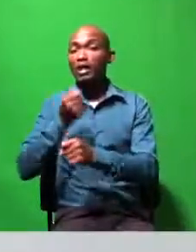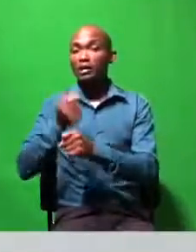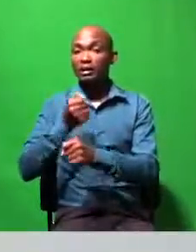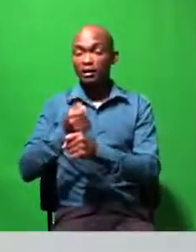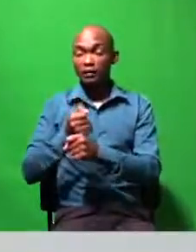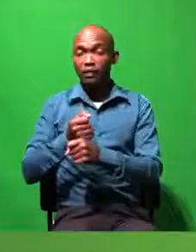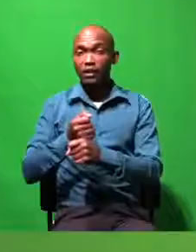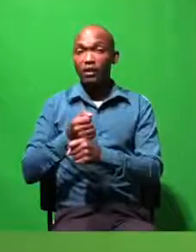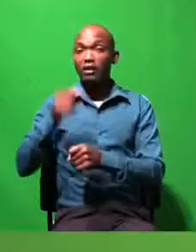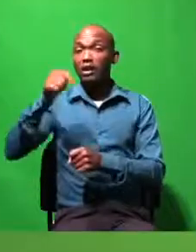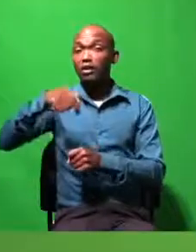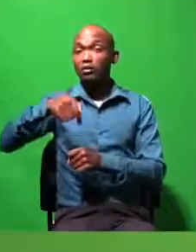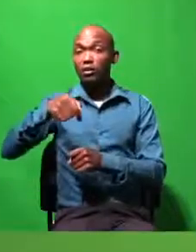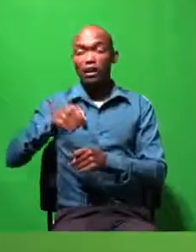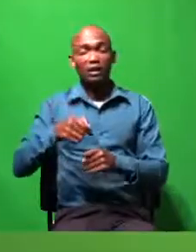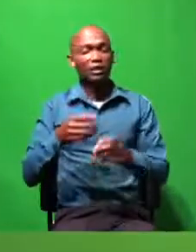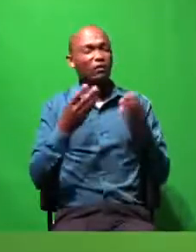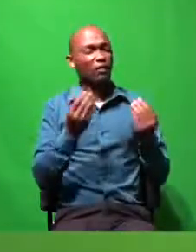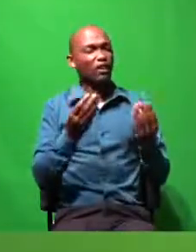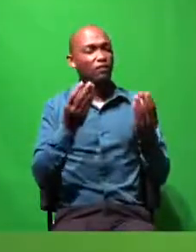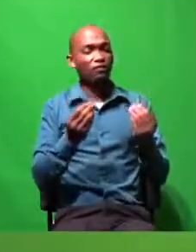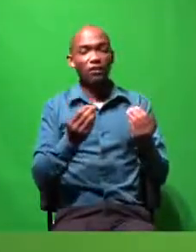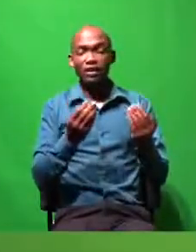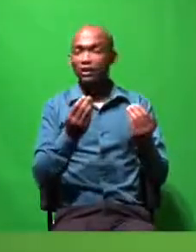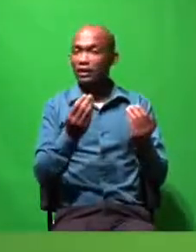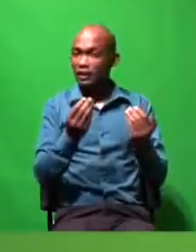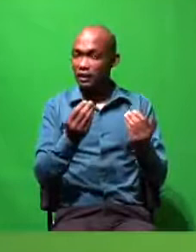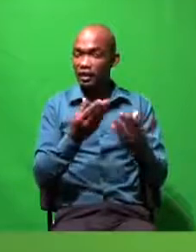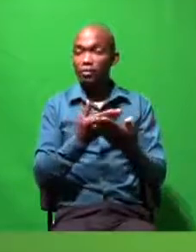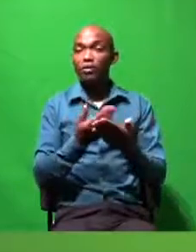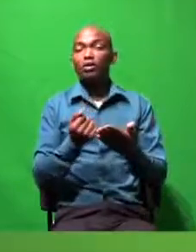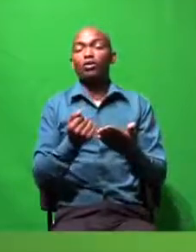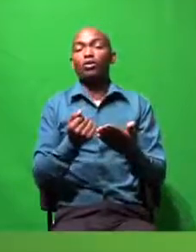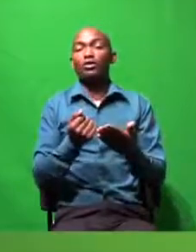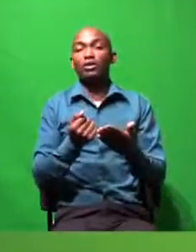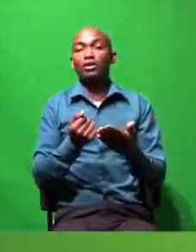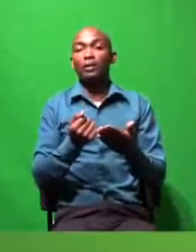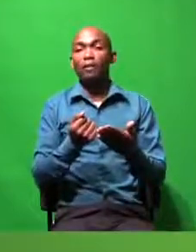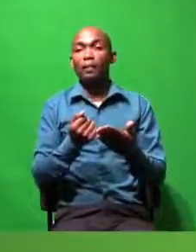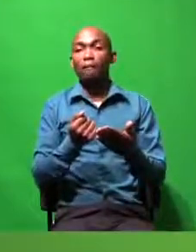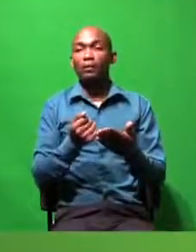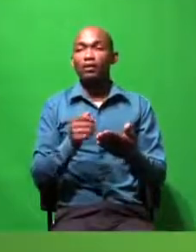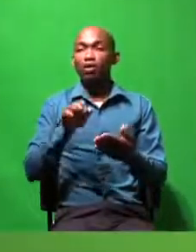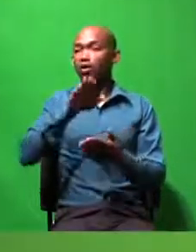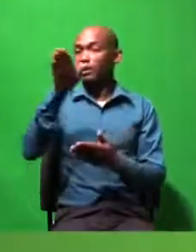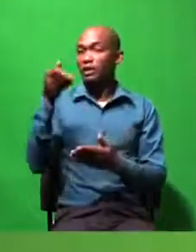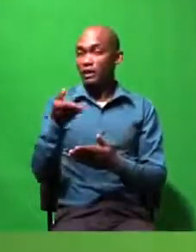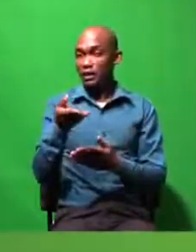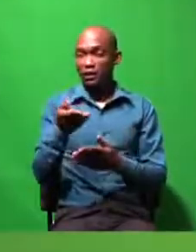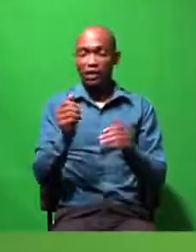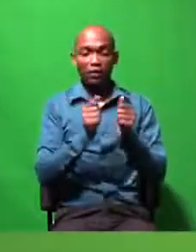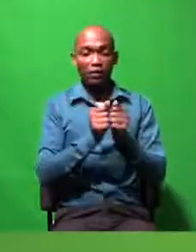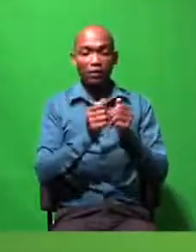And the exercise today is very, very simple because we'll cut across